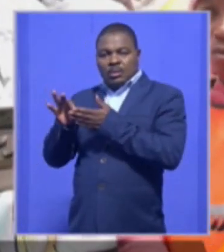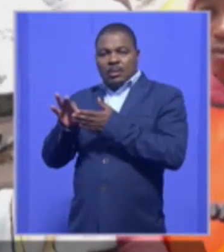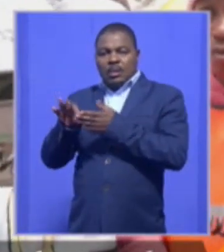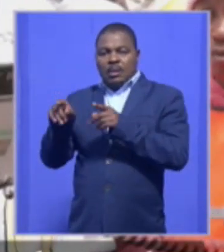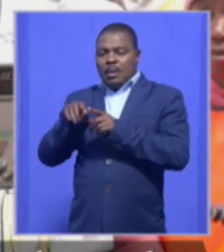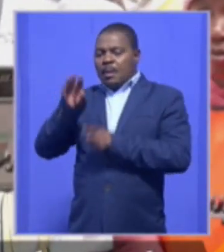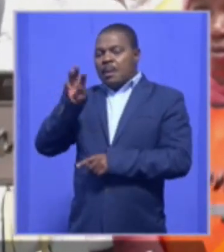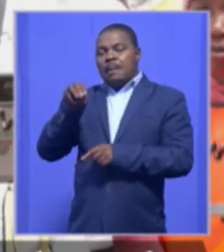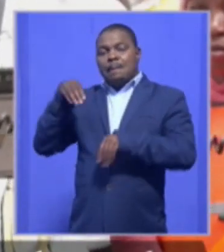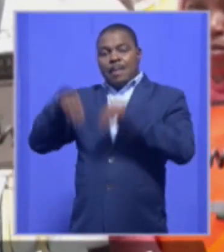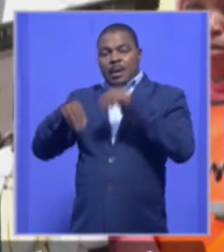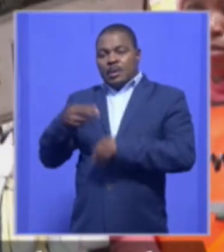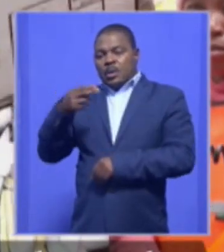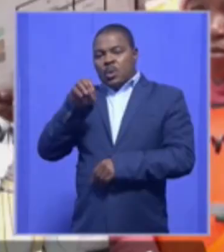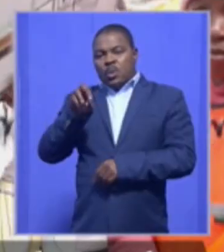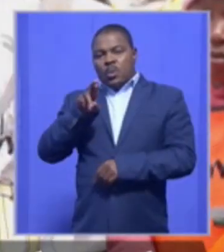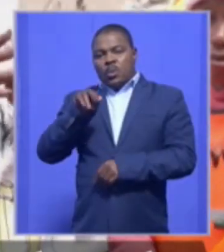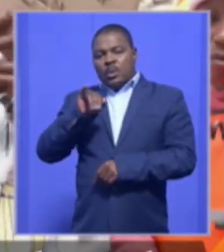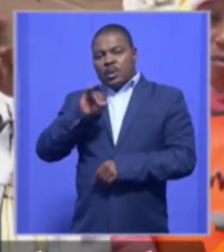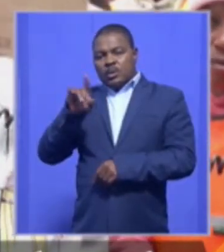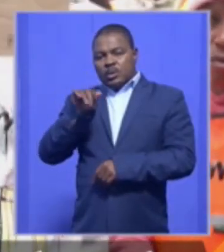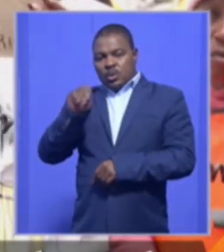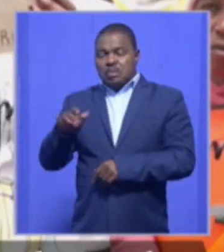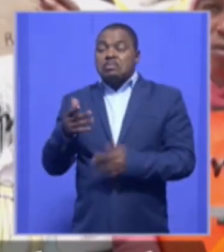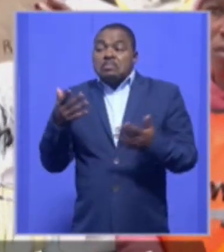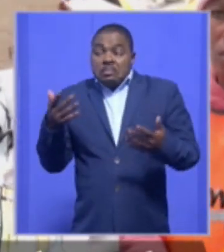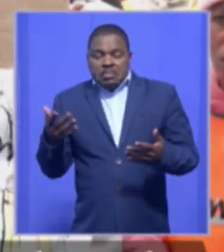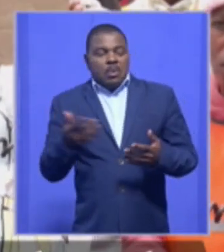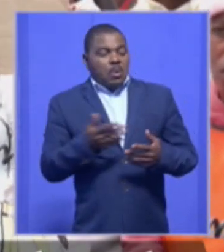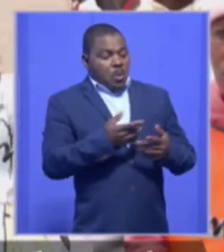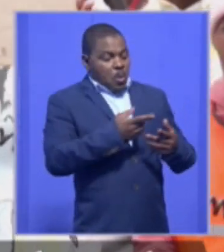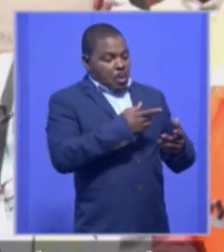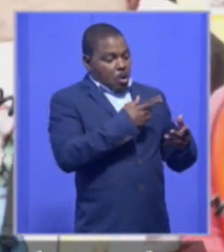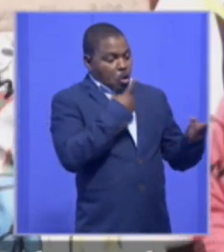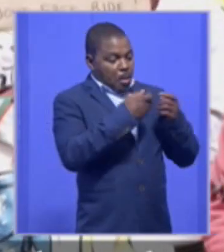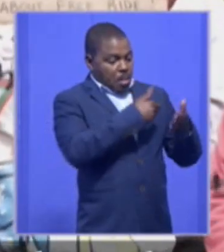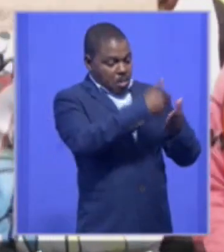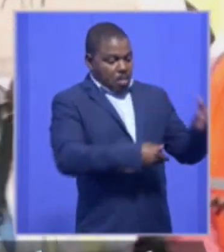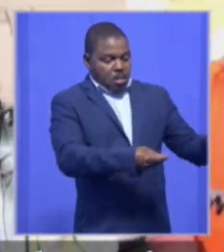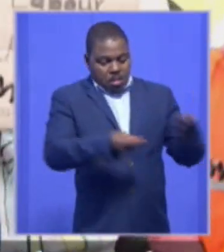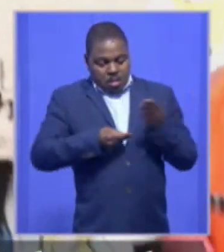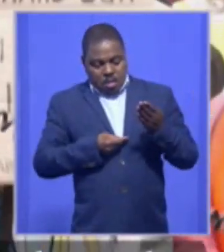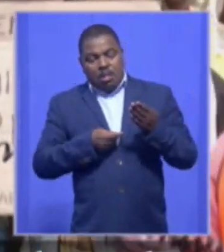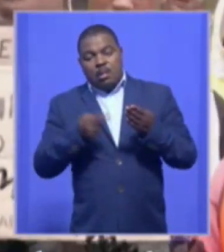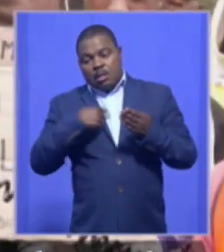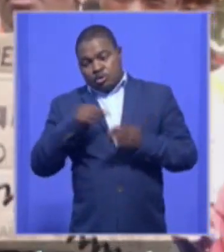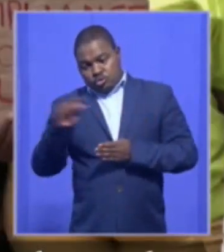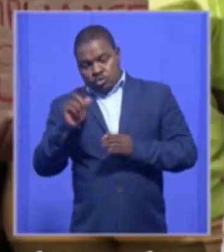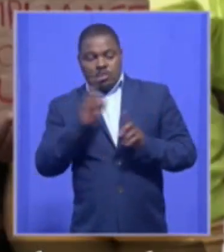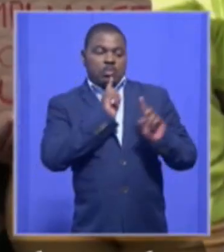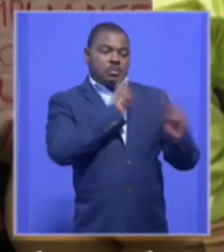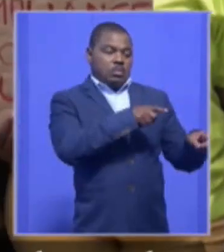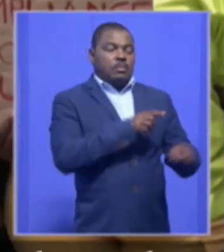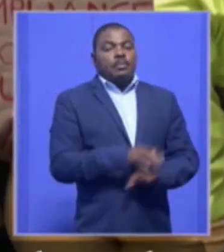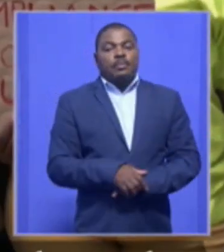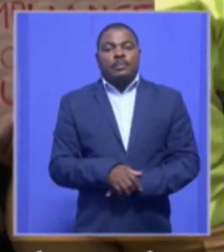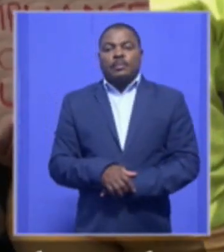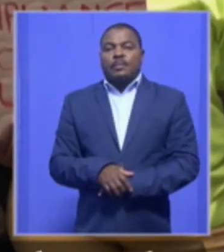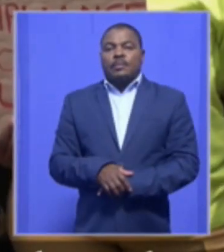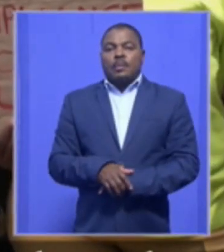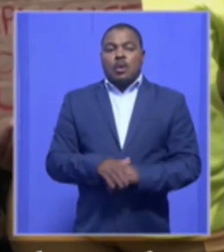Horizon. Yes, we received the memorandum and we will revert back as soon as promised. Baagi